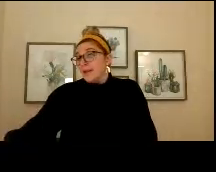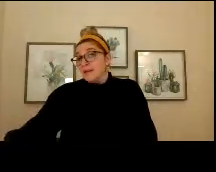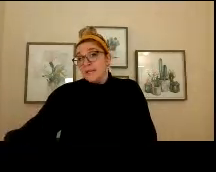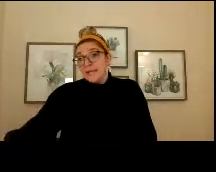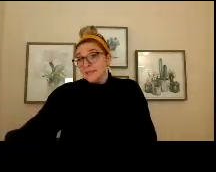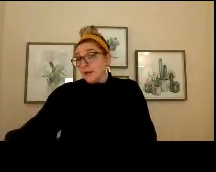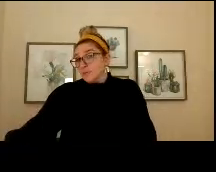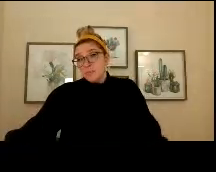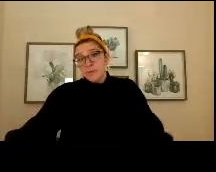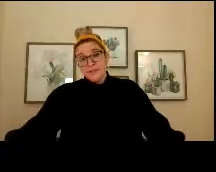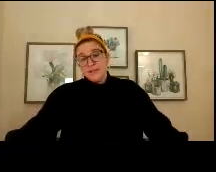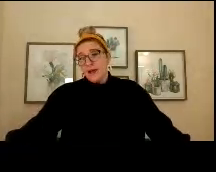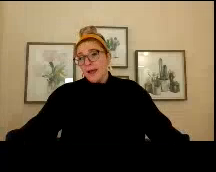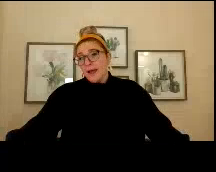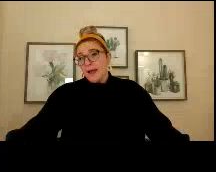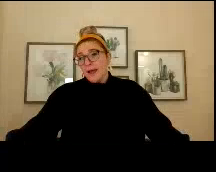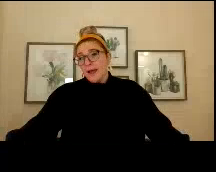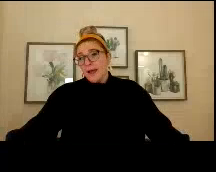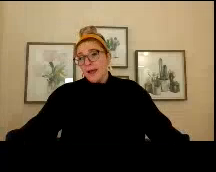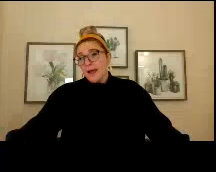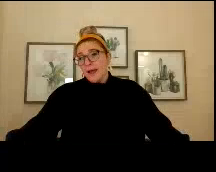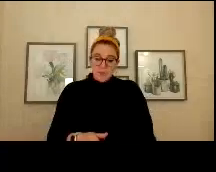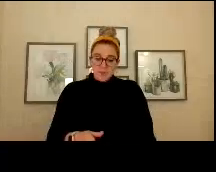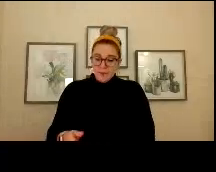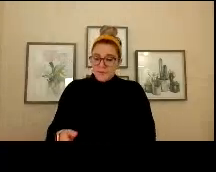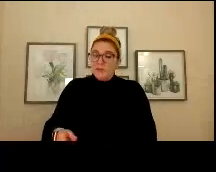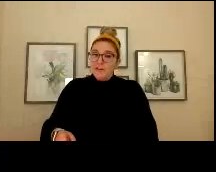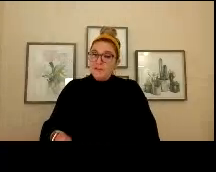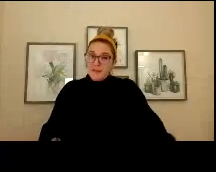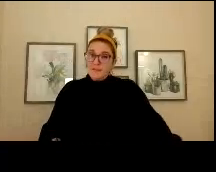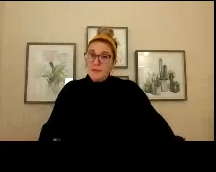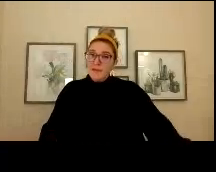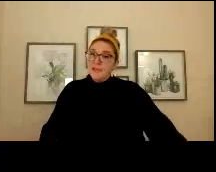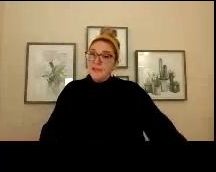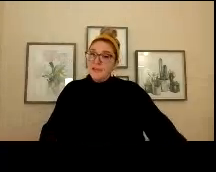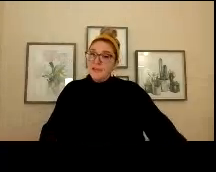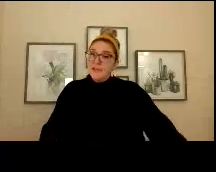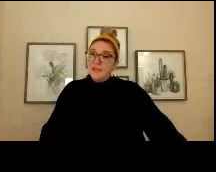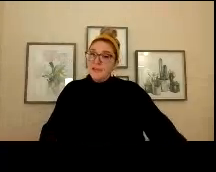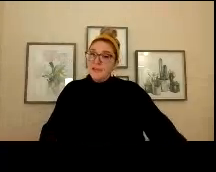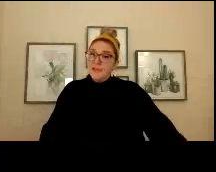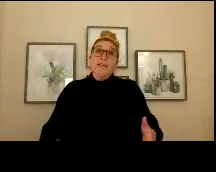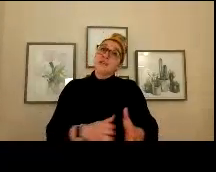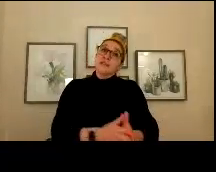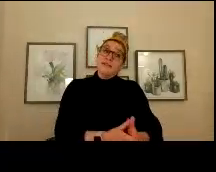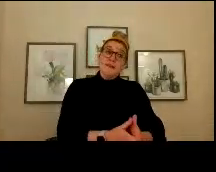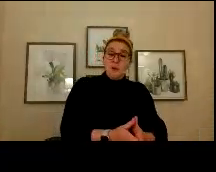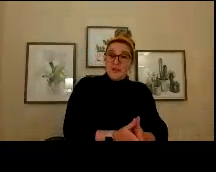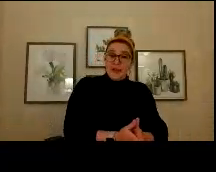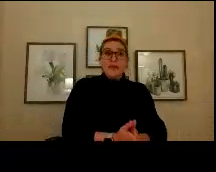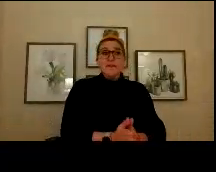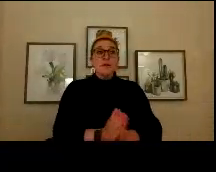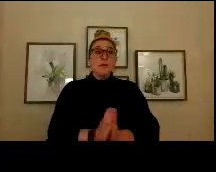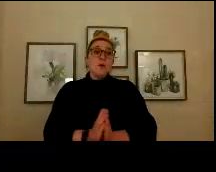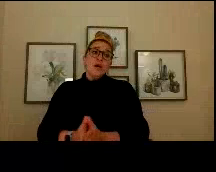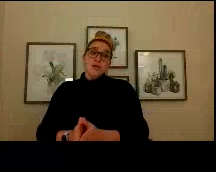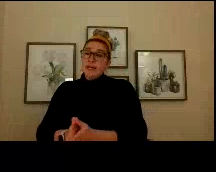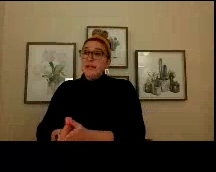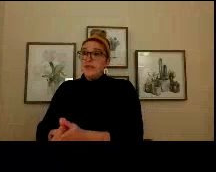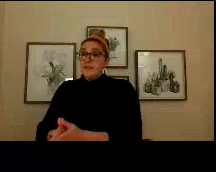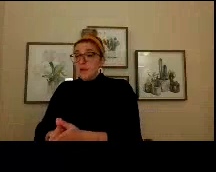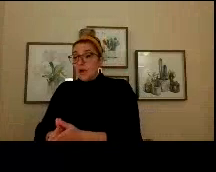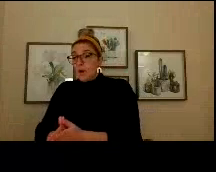And it really is up to the person. I know that when I've worked with several of my patients, they've questioned like, should I let them know at the interview?